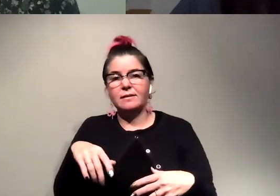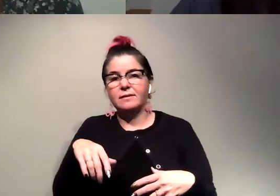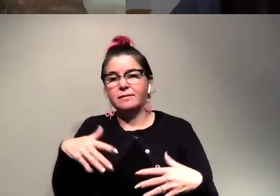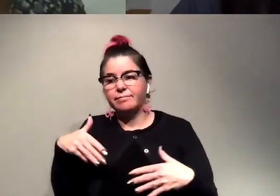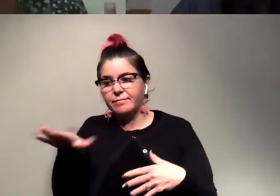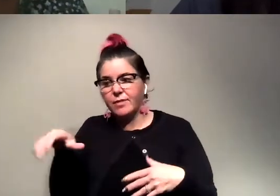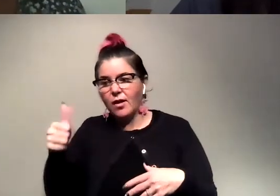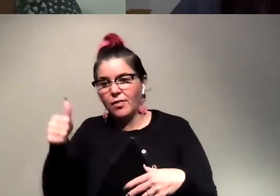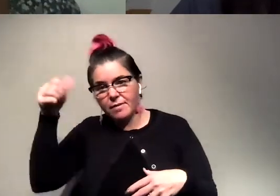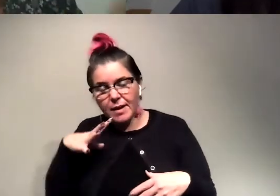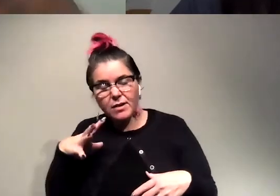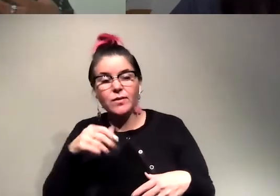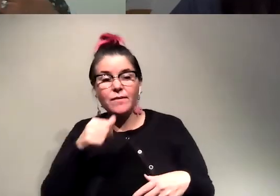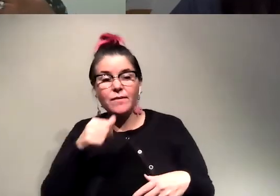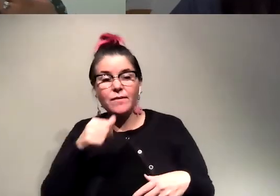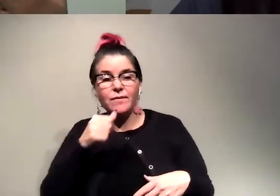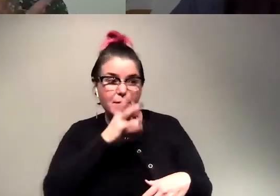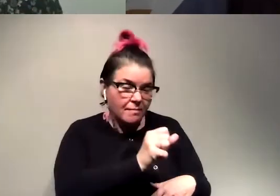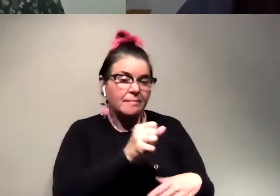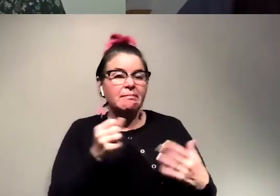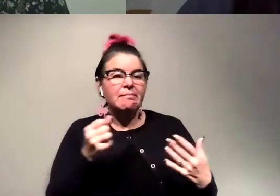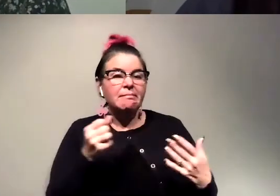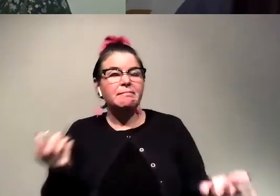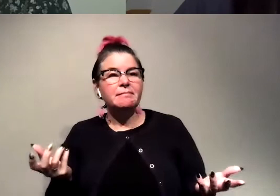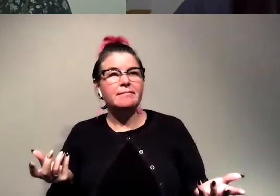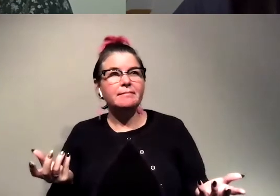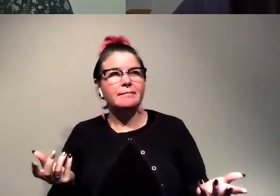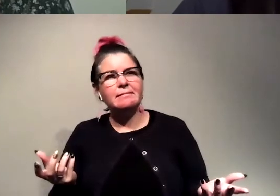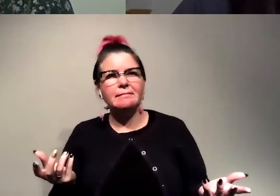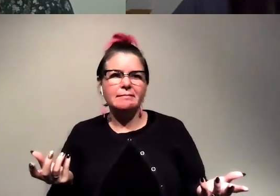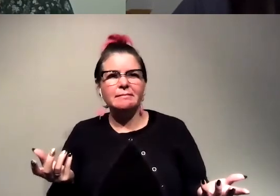more attractive to other females. But I don't find